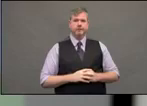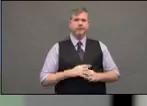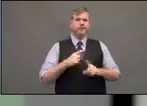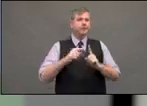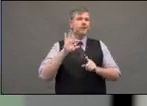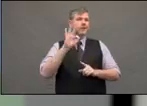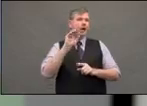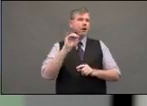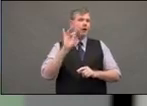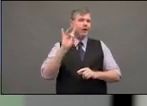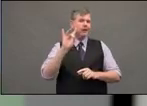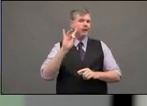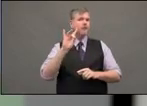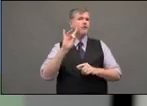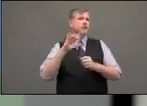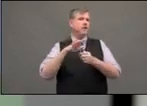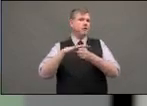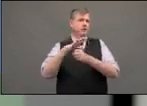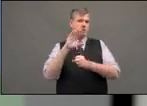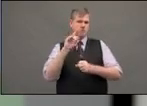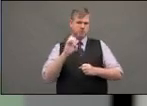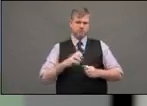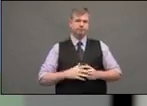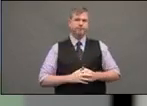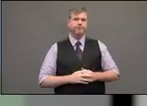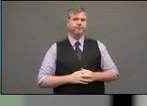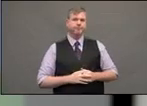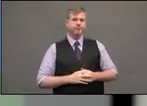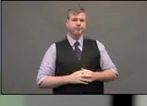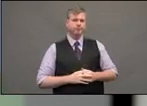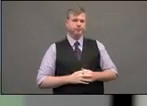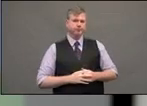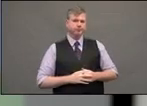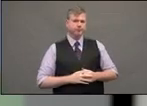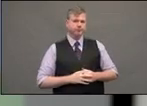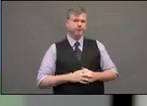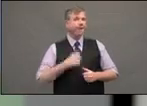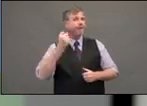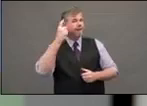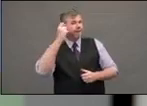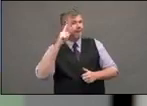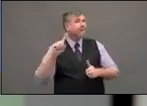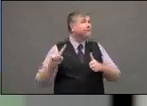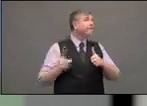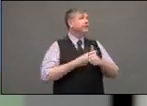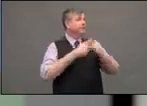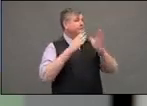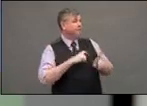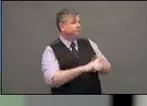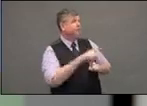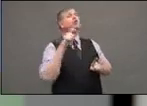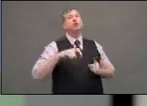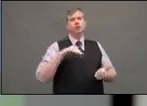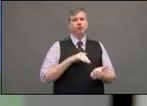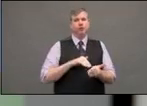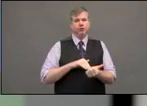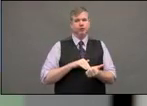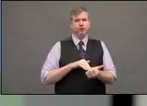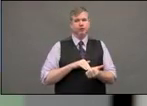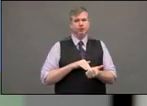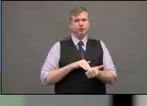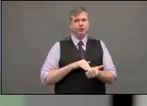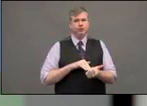most people, that call should come from your doctor before it comes from us, but we want to make sure no one gets diagnosed and doesn't get that